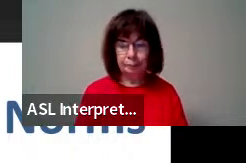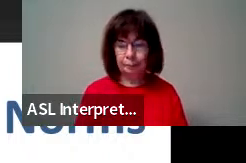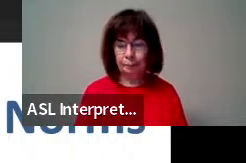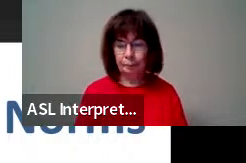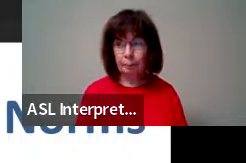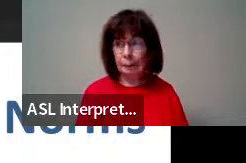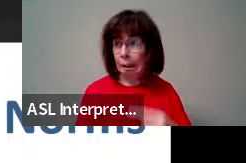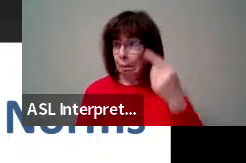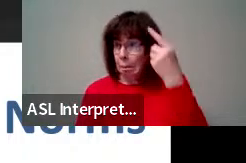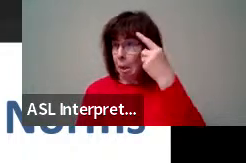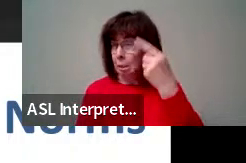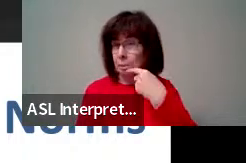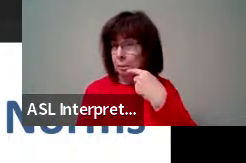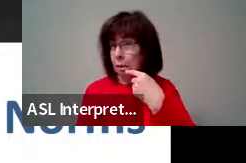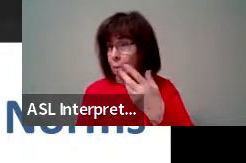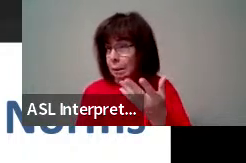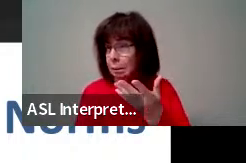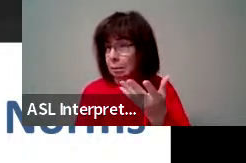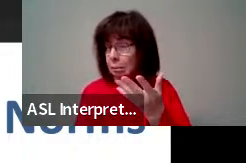Any thoughts?